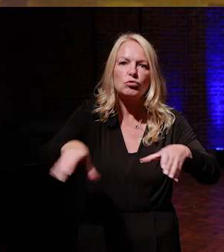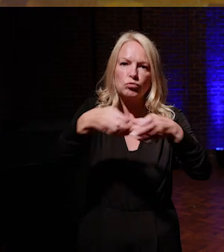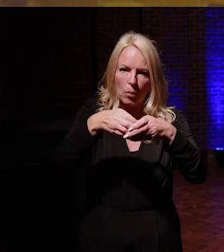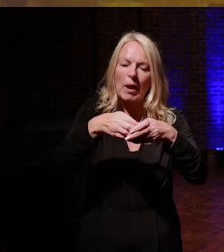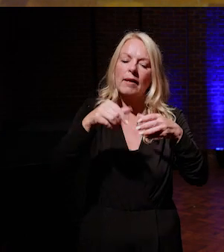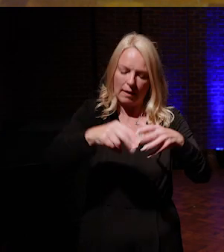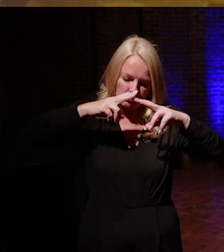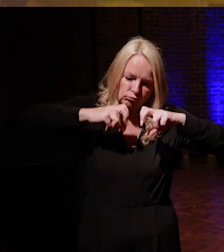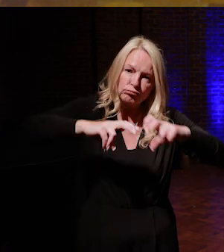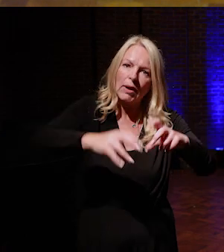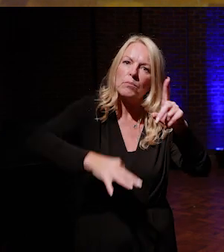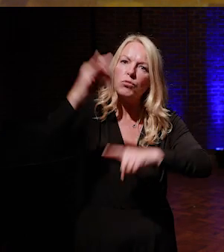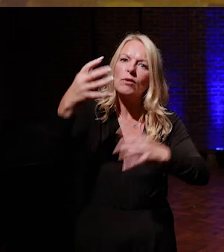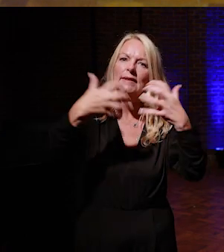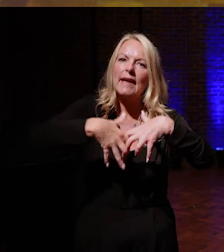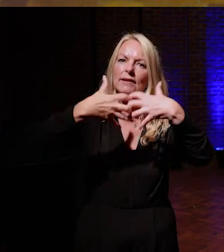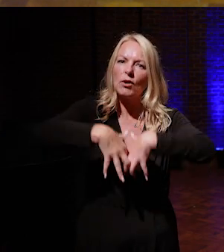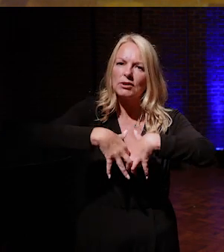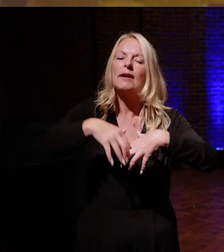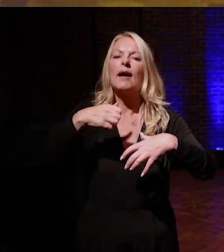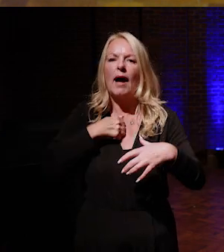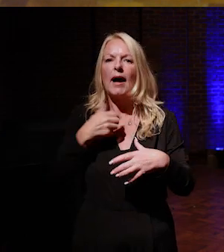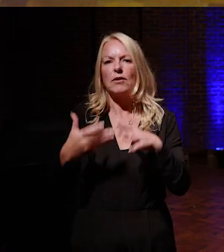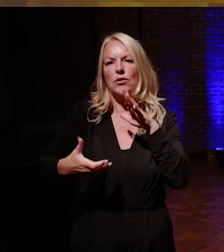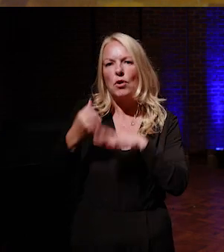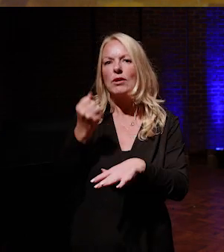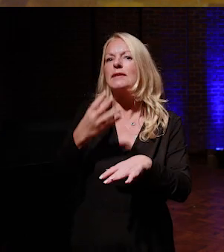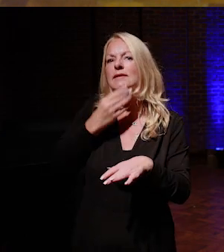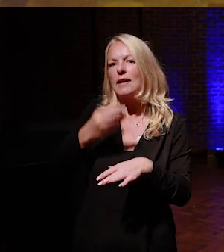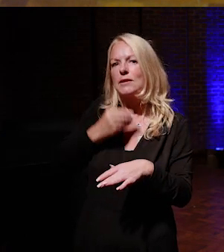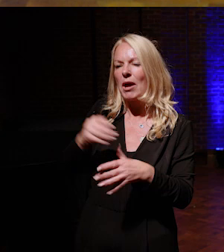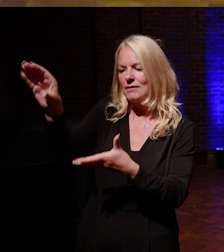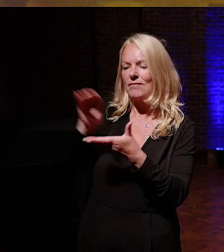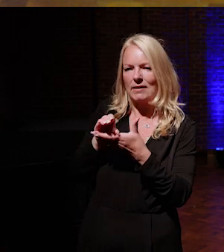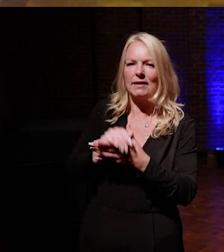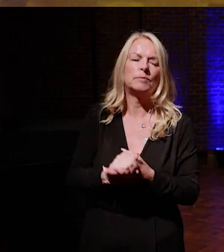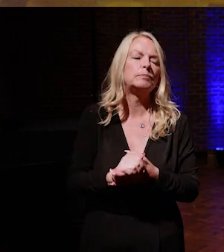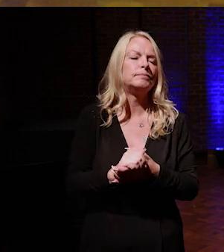furthered the technology, I went out to get customers and further funding.